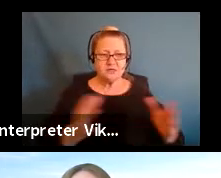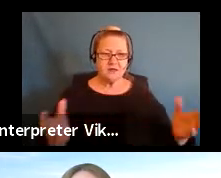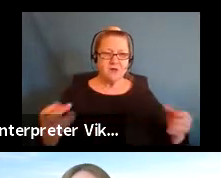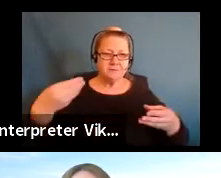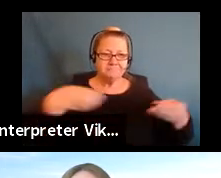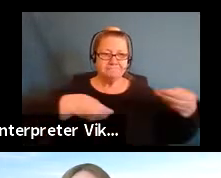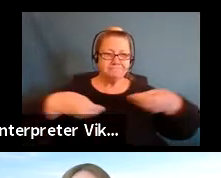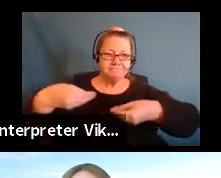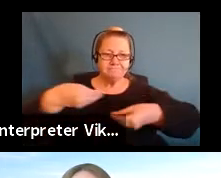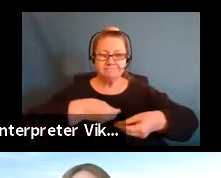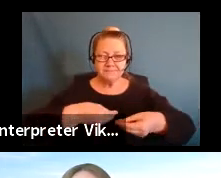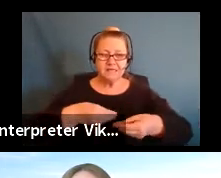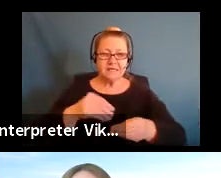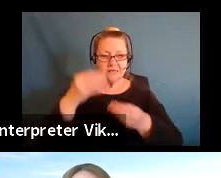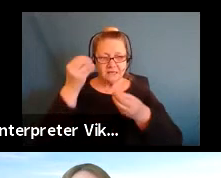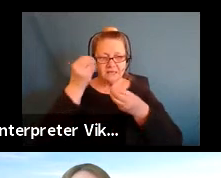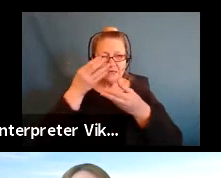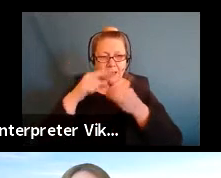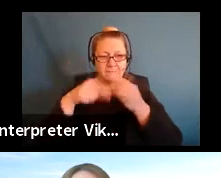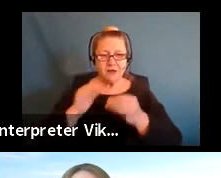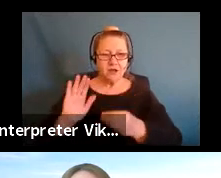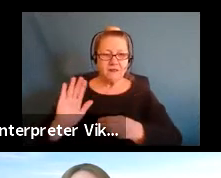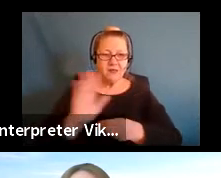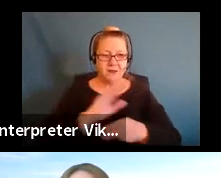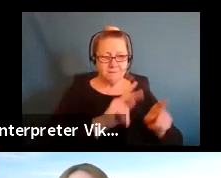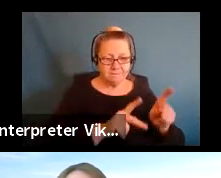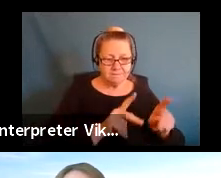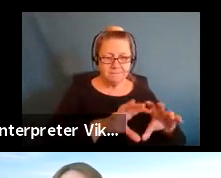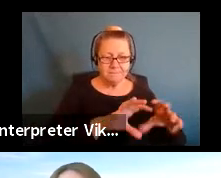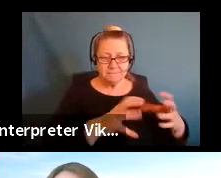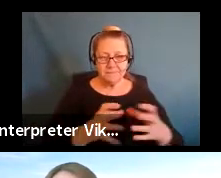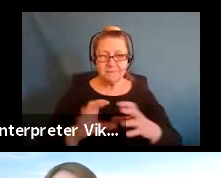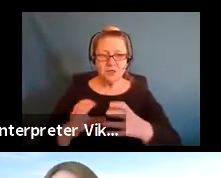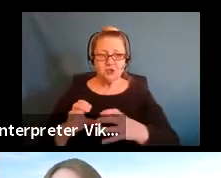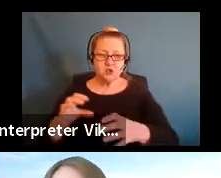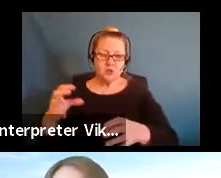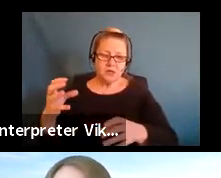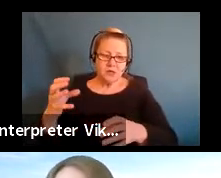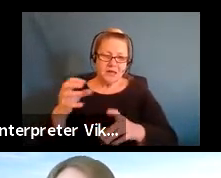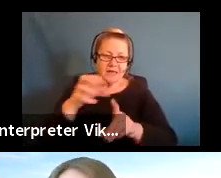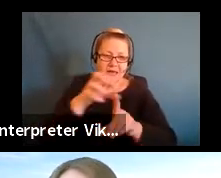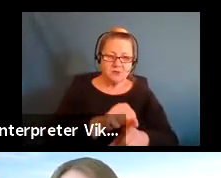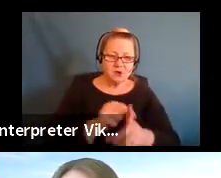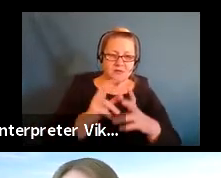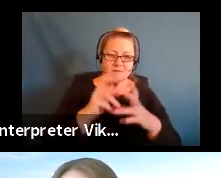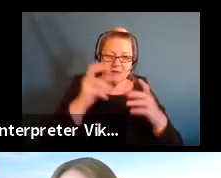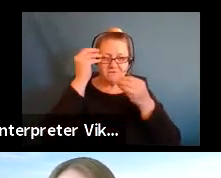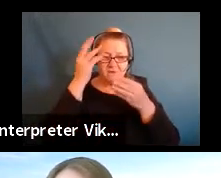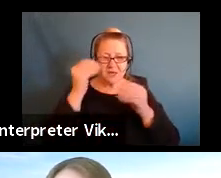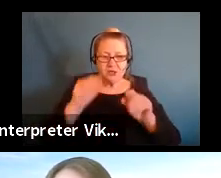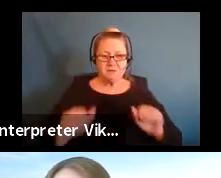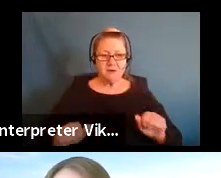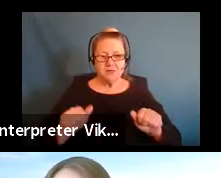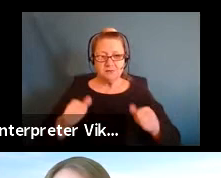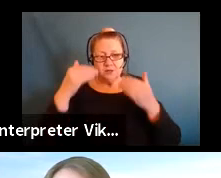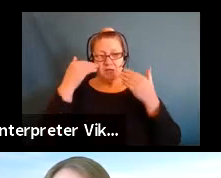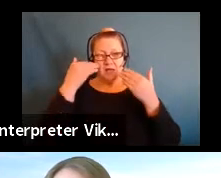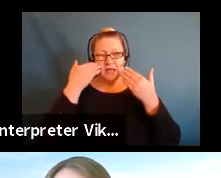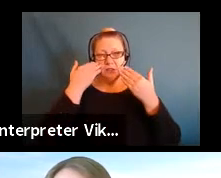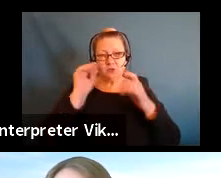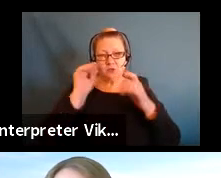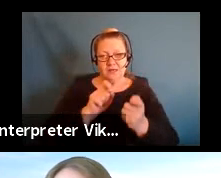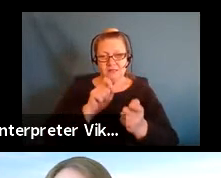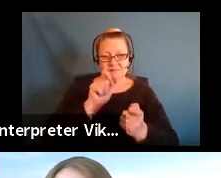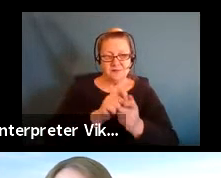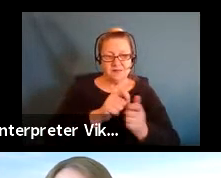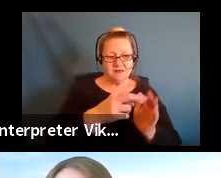contributed data on their population or their subpopulation in order to capture as much information as possible. I am not aware of the specific registries